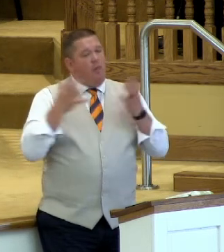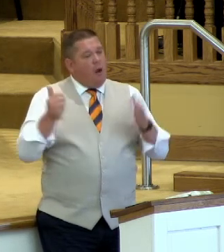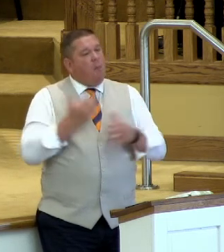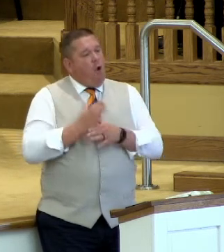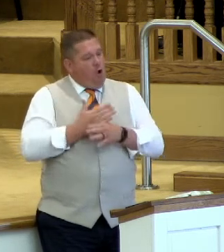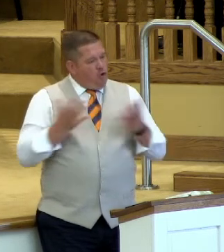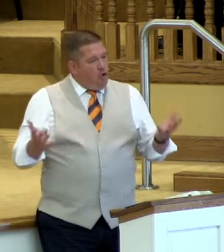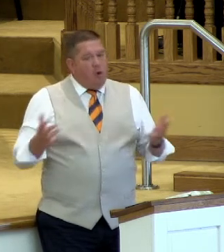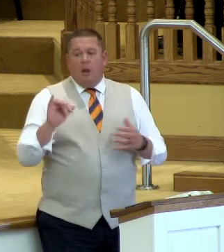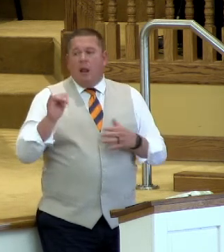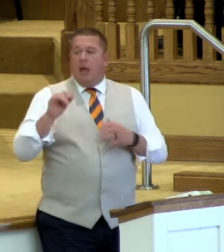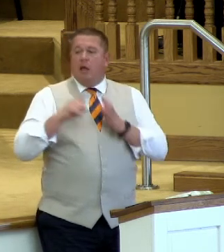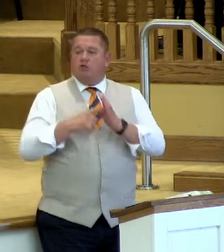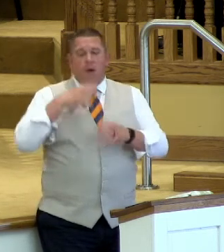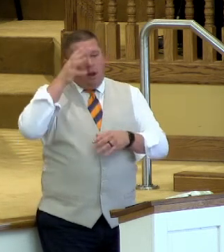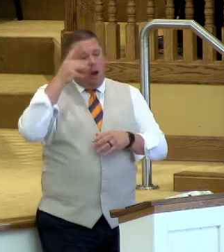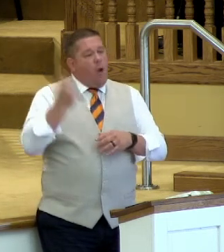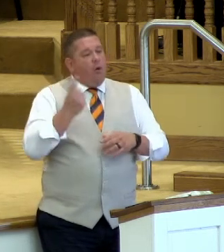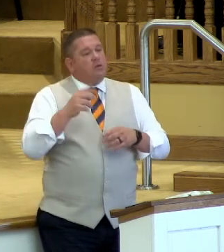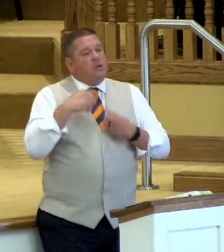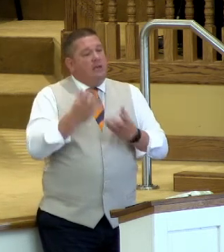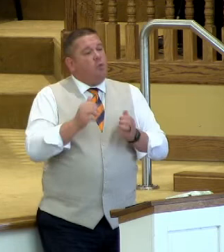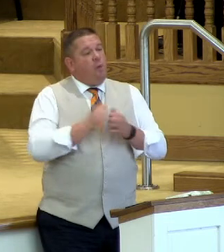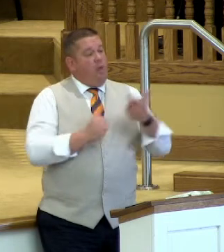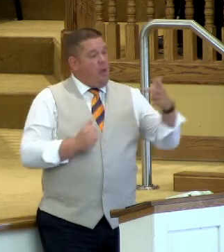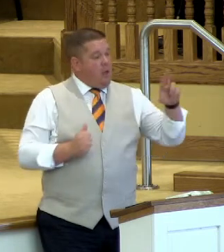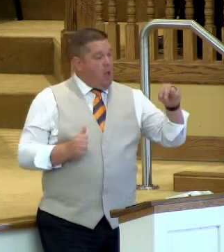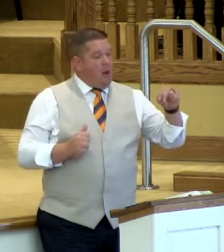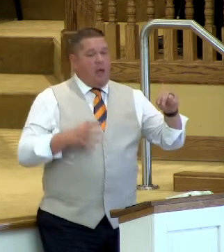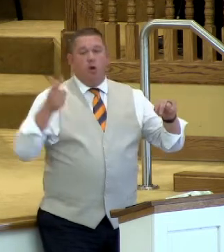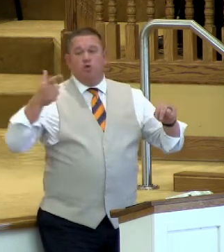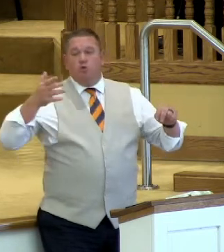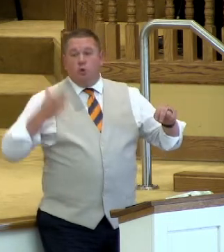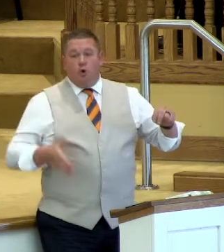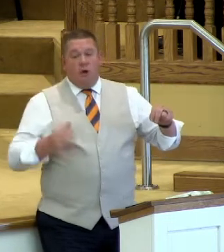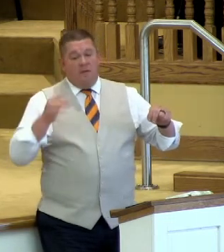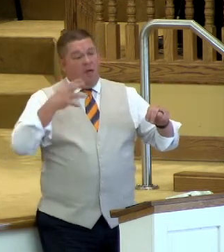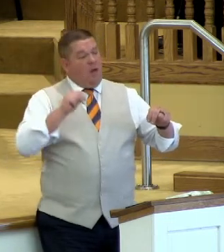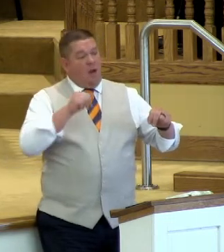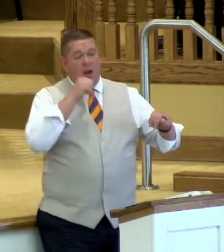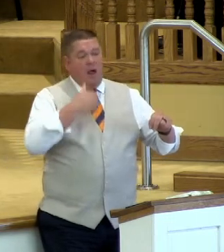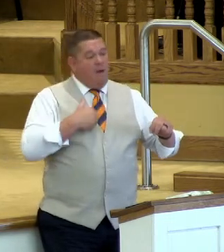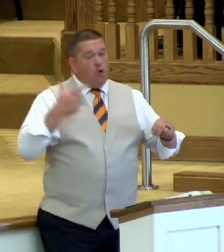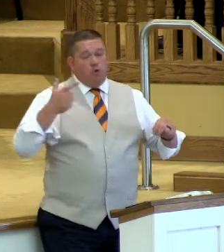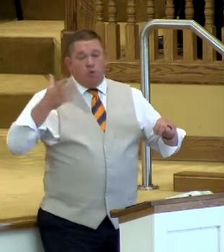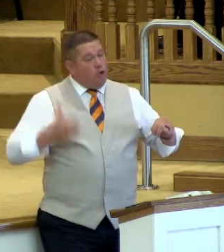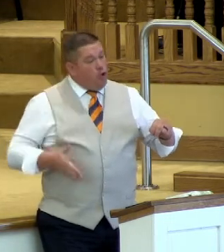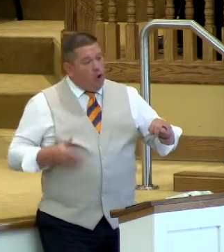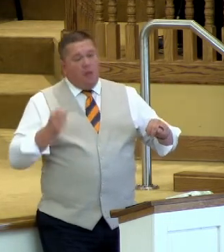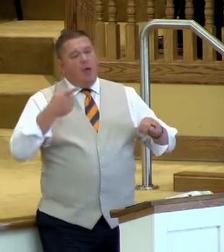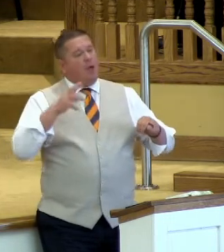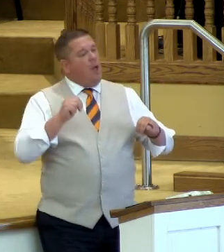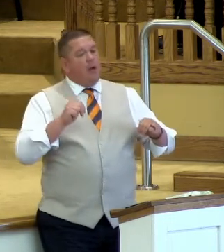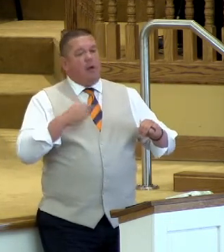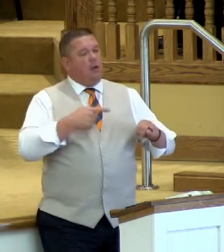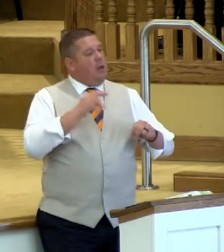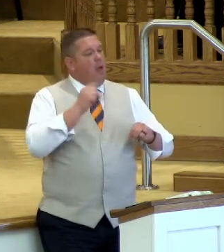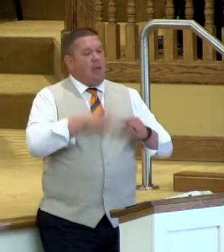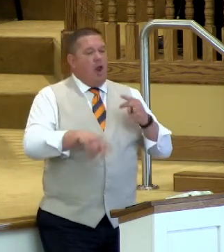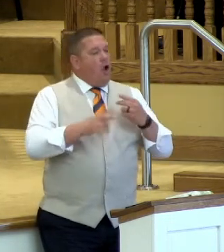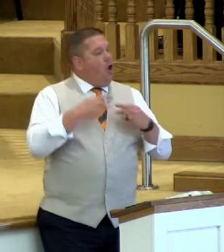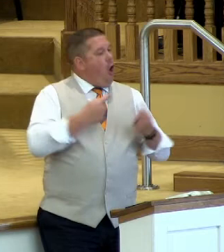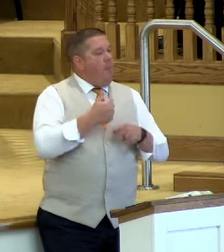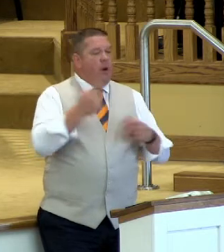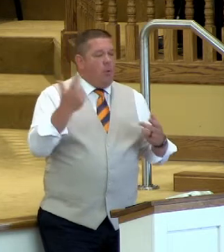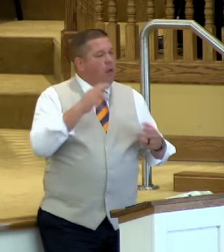without a partner. Like the illustration my dad always gives with a gun and a shooter, if the gun doesn't have the shooter, the gun can't harm